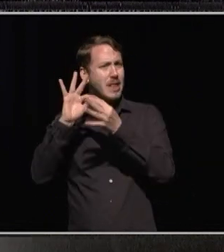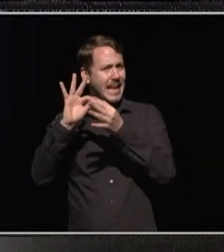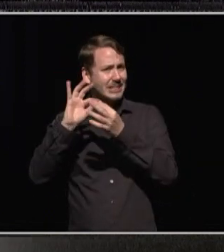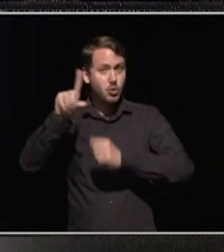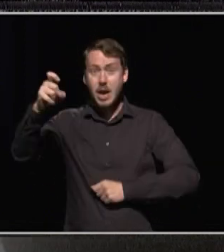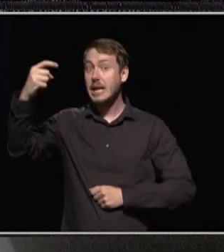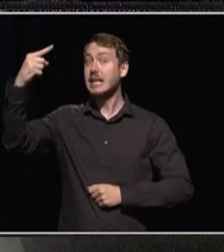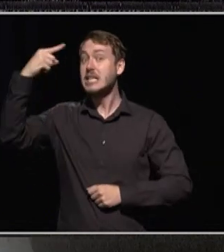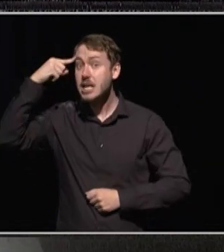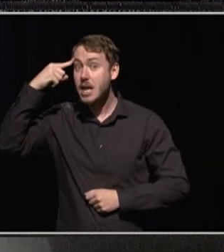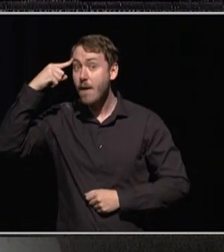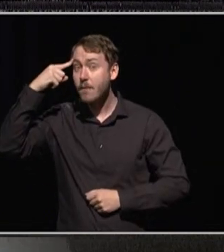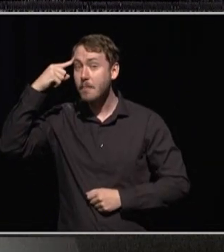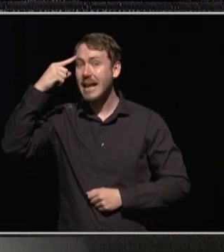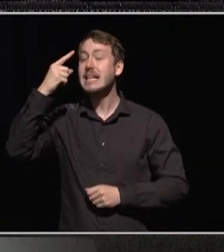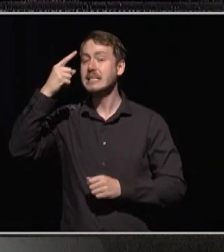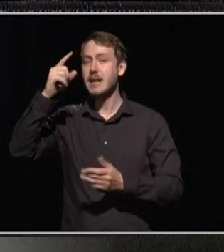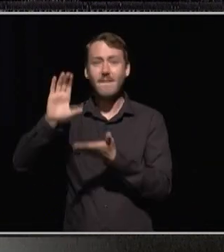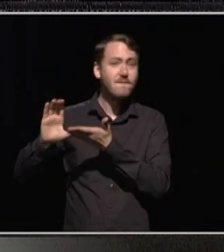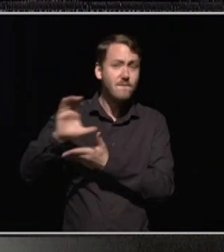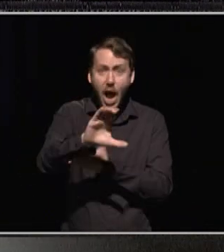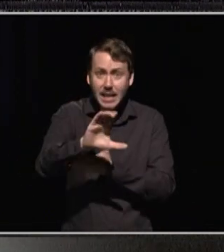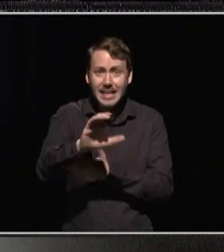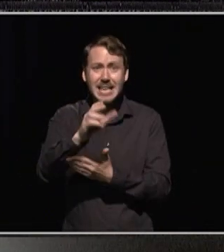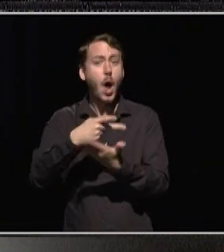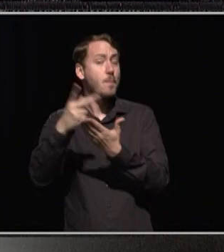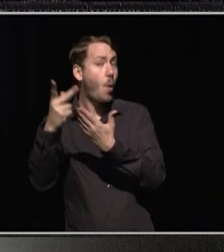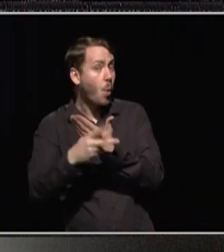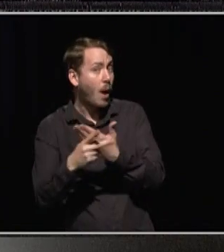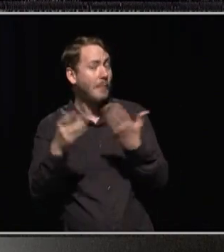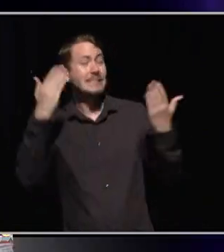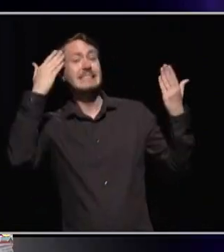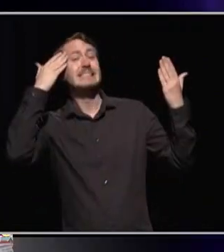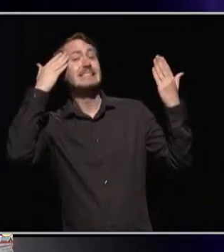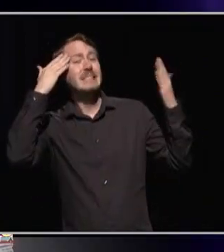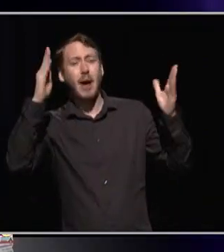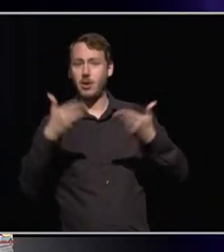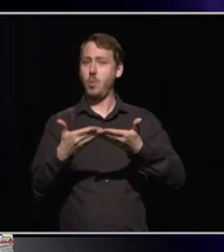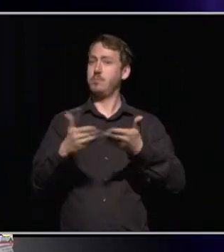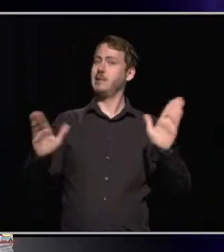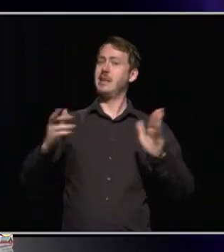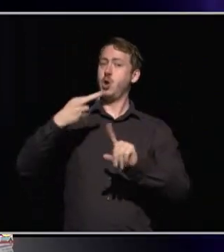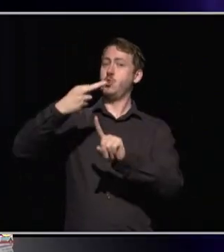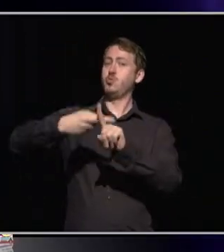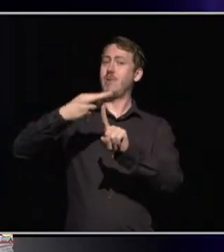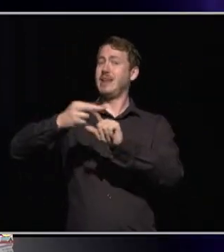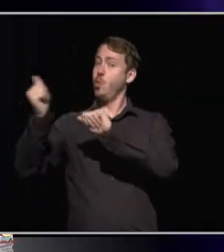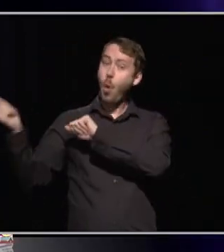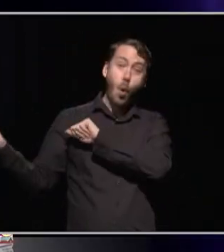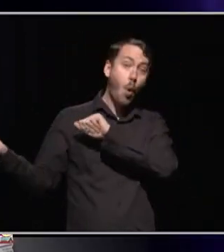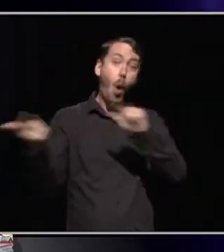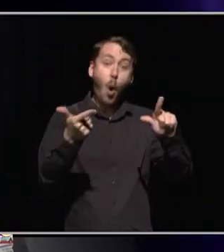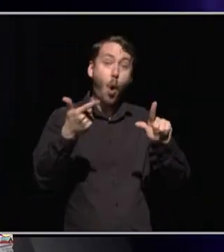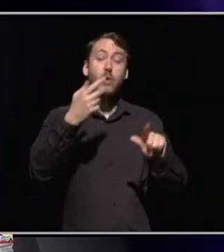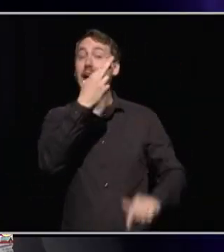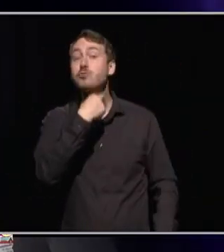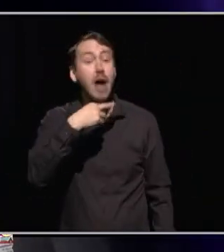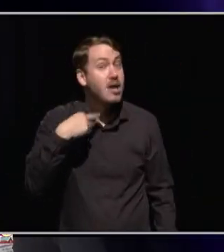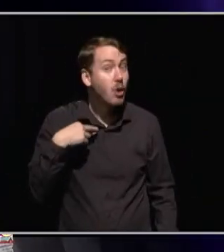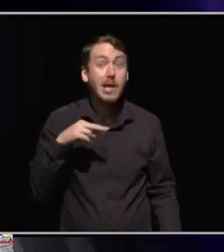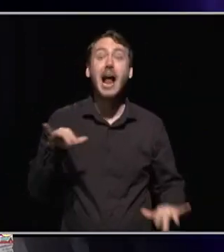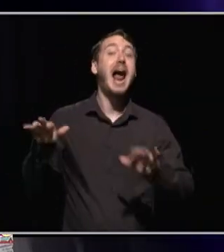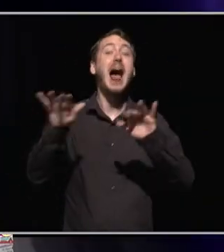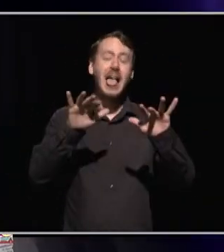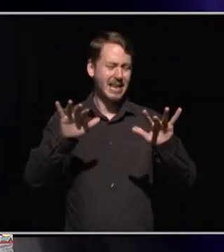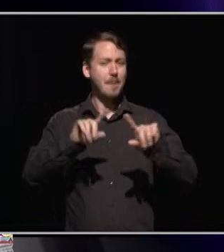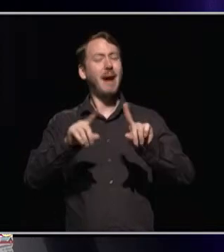government funded projects? You know, I don't know that it relates to all the rest or not. But in any event,